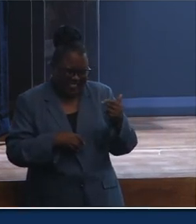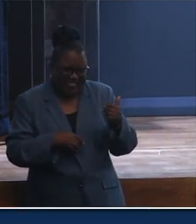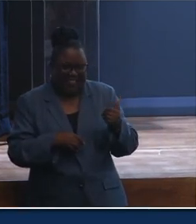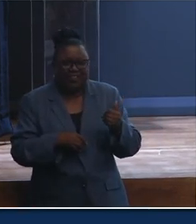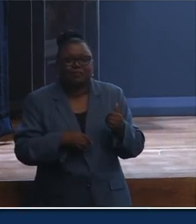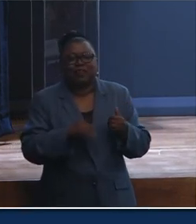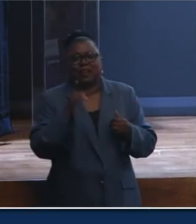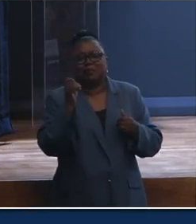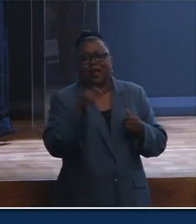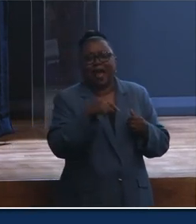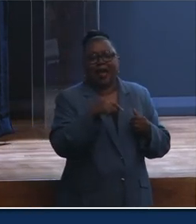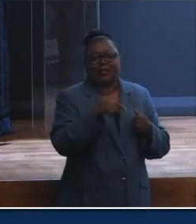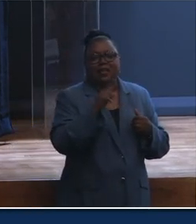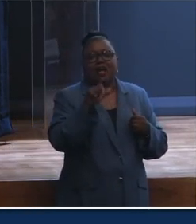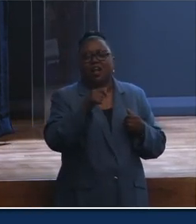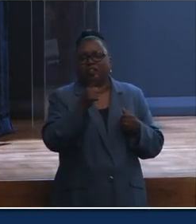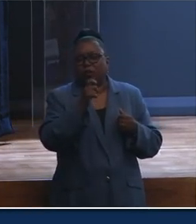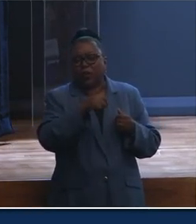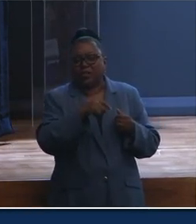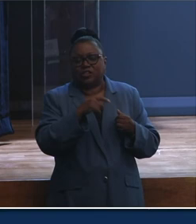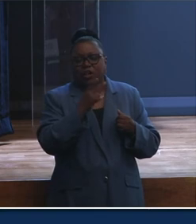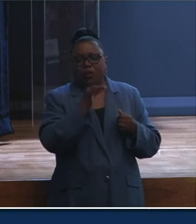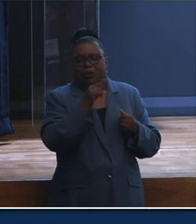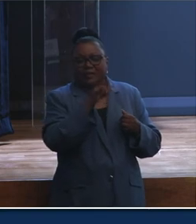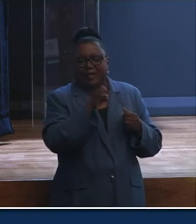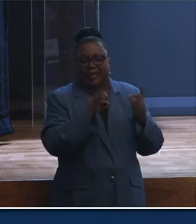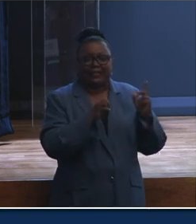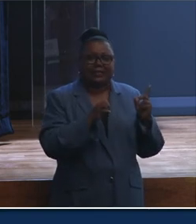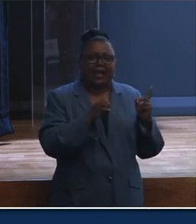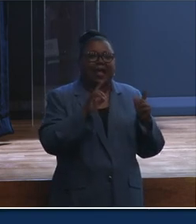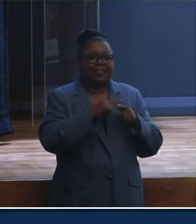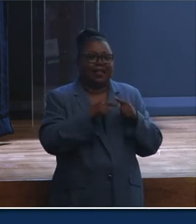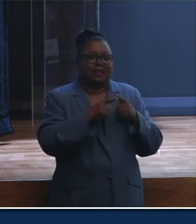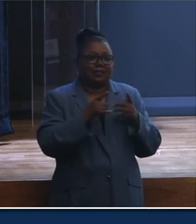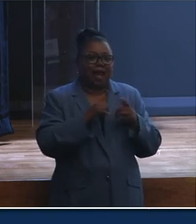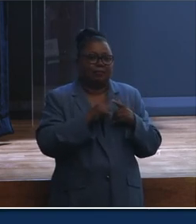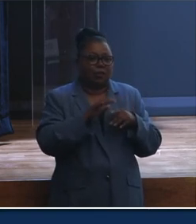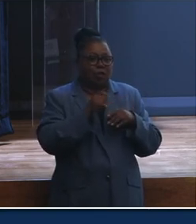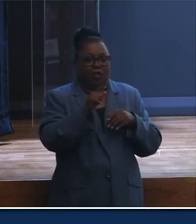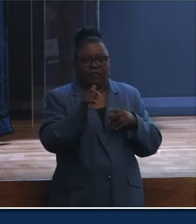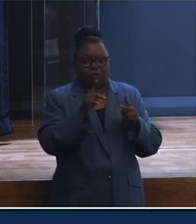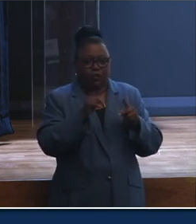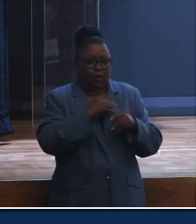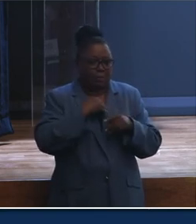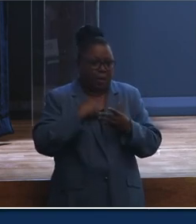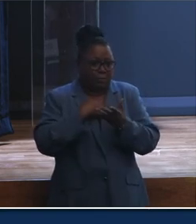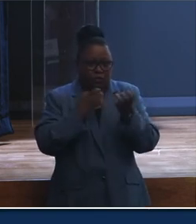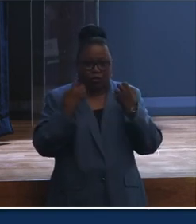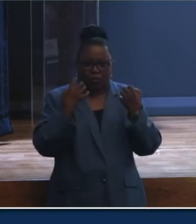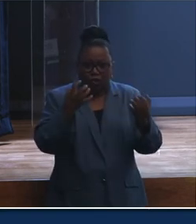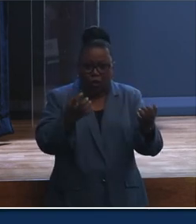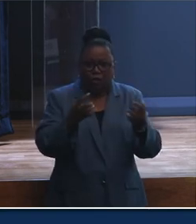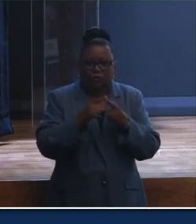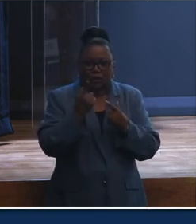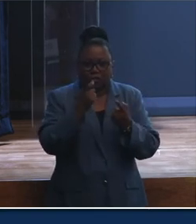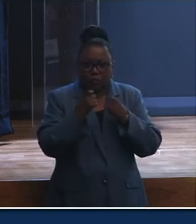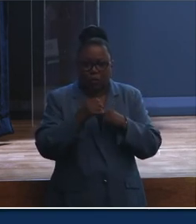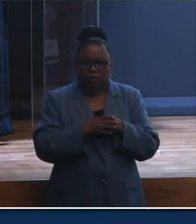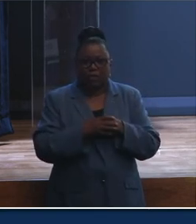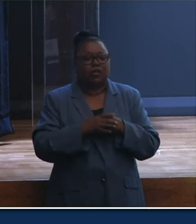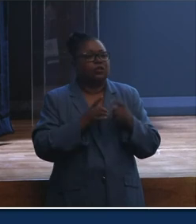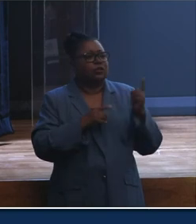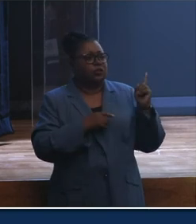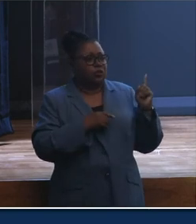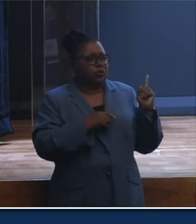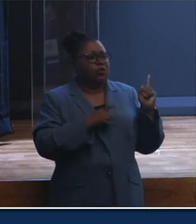So let me ask one other question of Christine. And then I'm going to call on a couple of members of the audience who have some questions. So